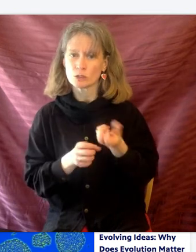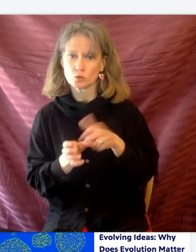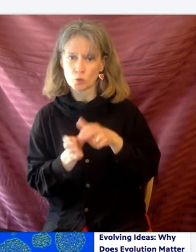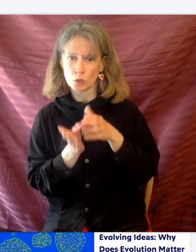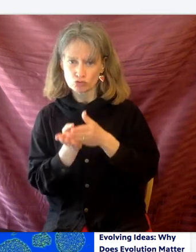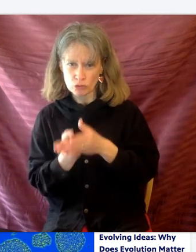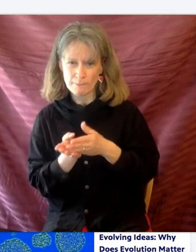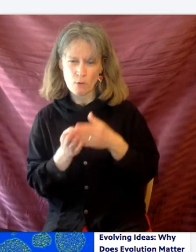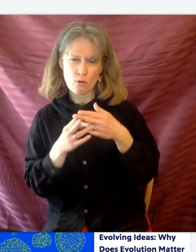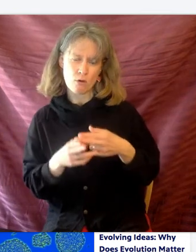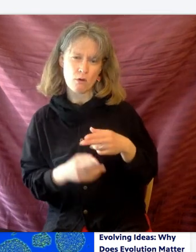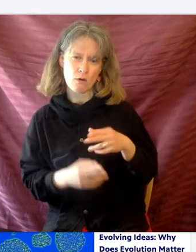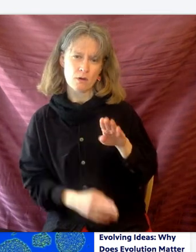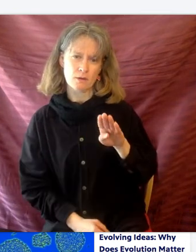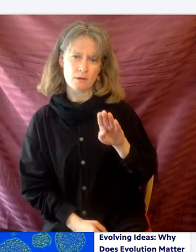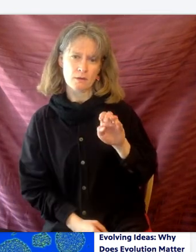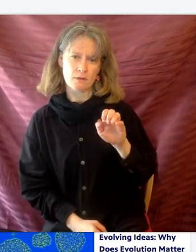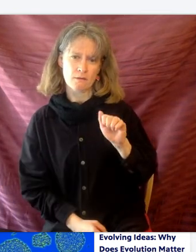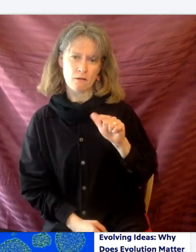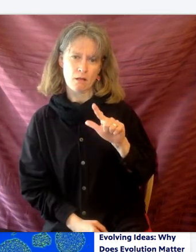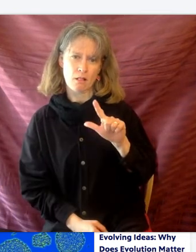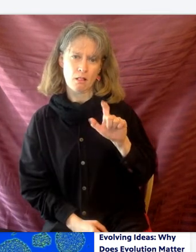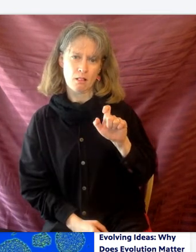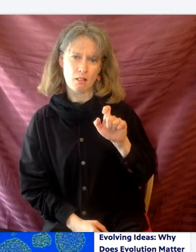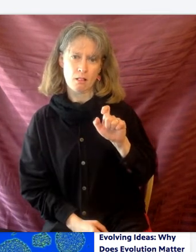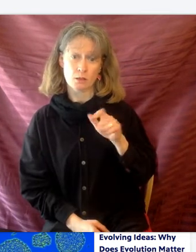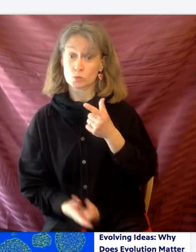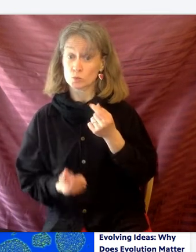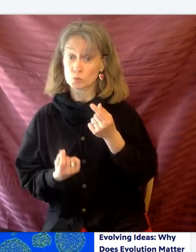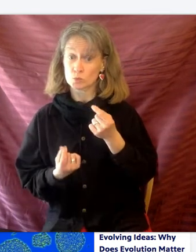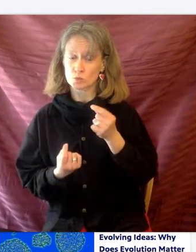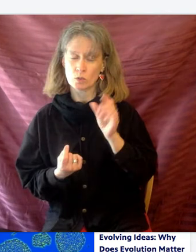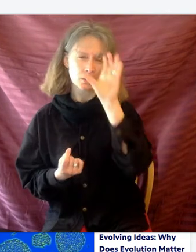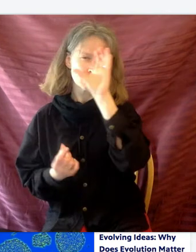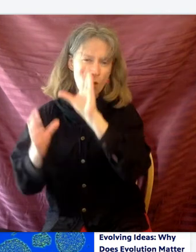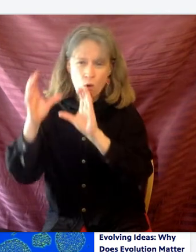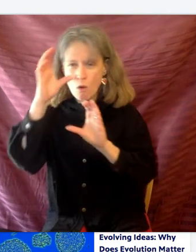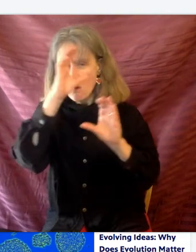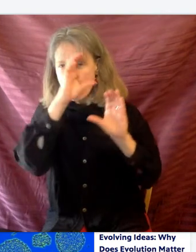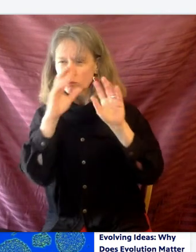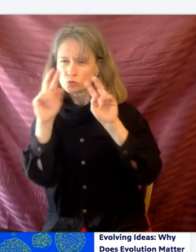Beagle to explore, observe, and study the natural world.